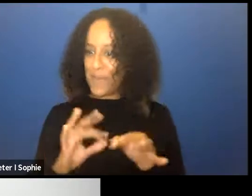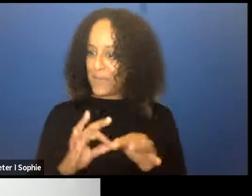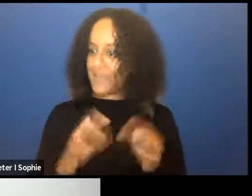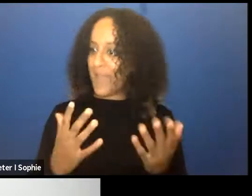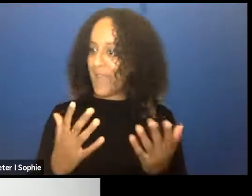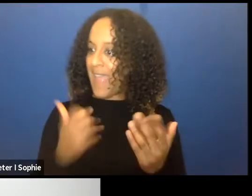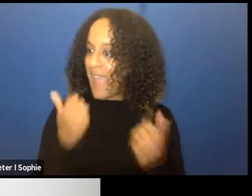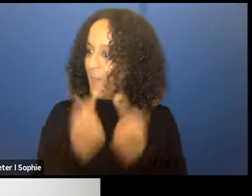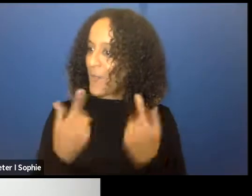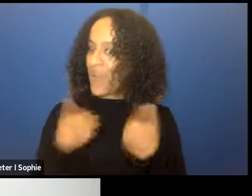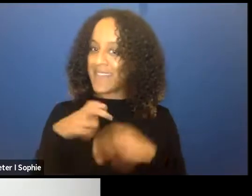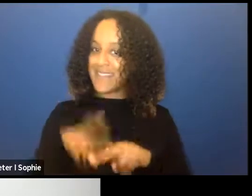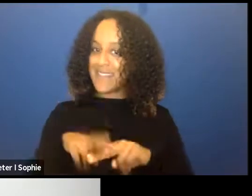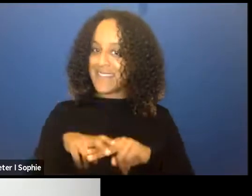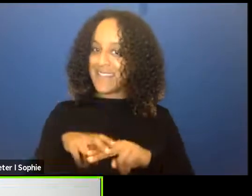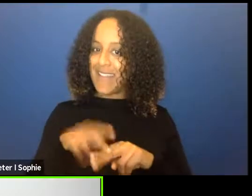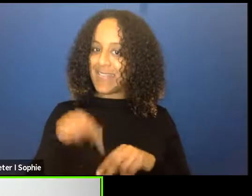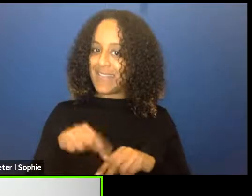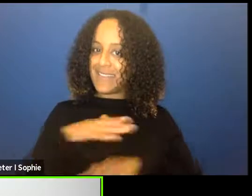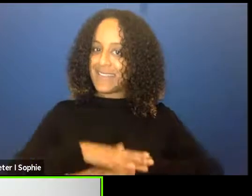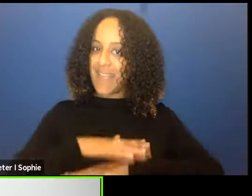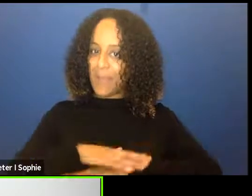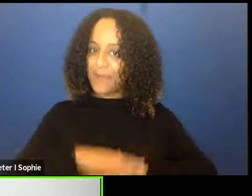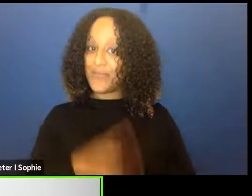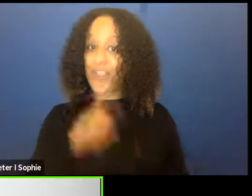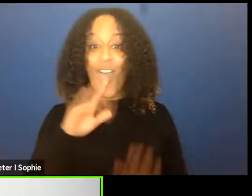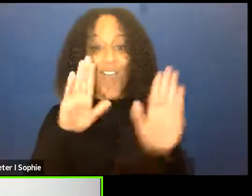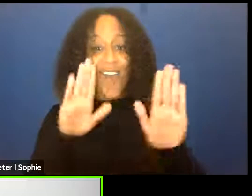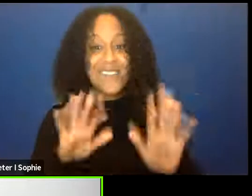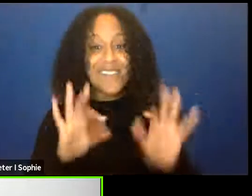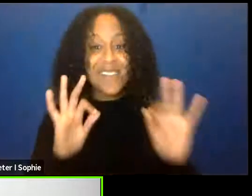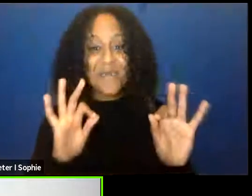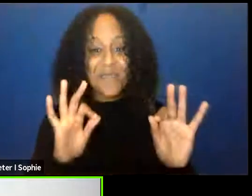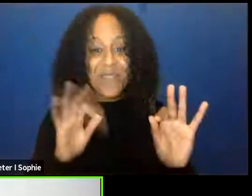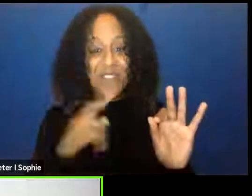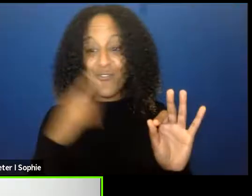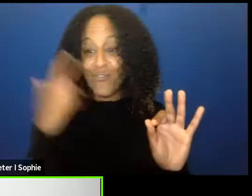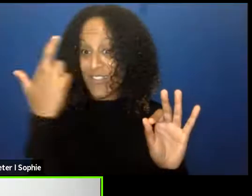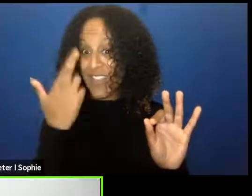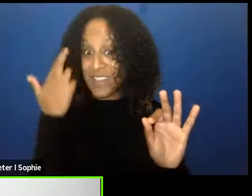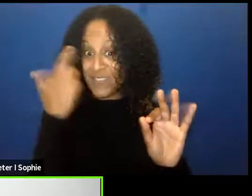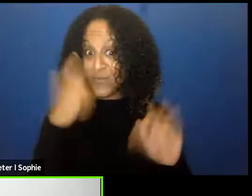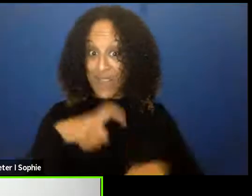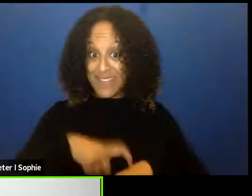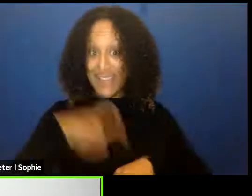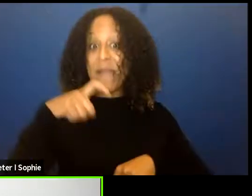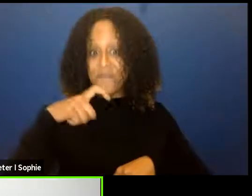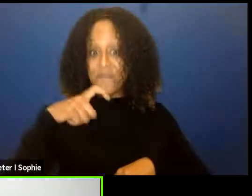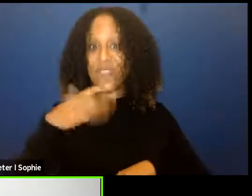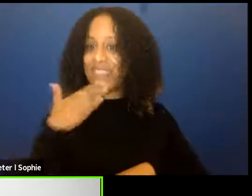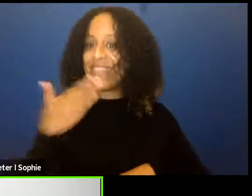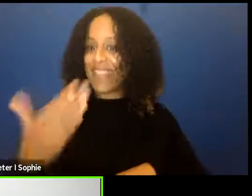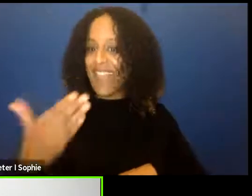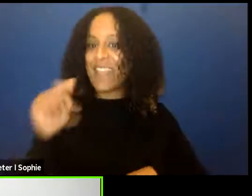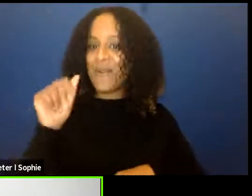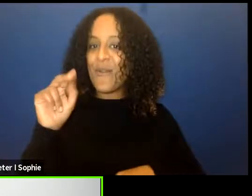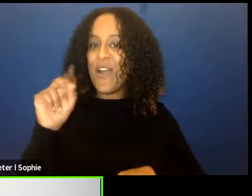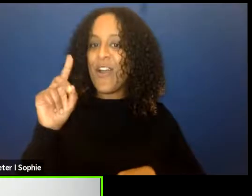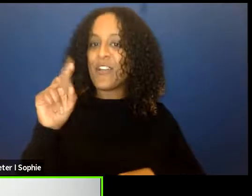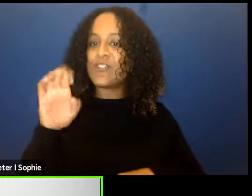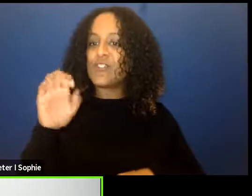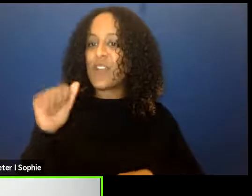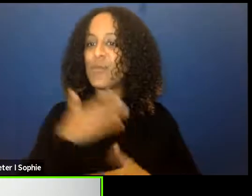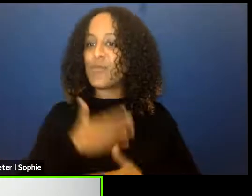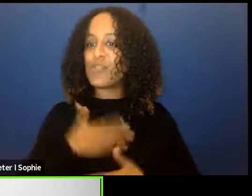has a seat at this table. Yeah, awesome. Well, I just realized we're at time. Thank you, Andrea. Appreciate all the